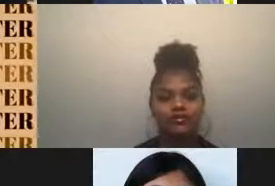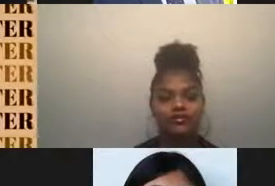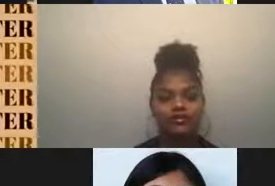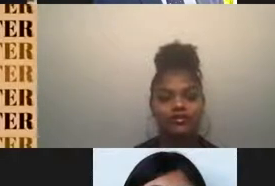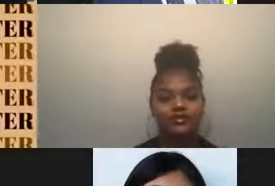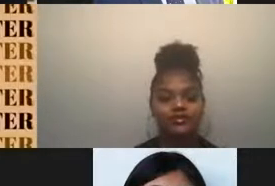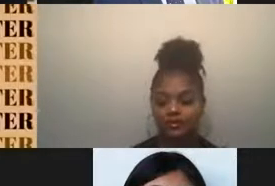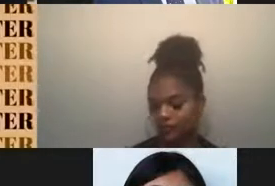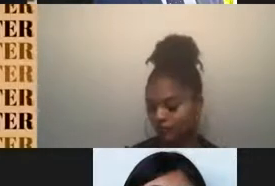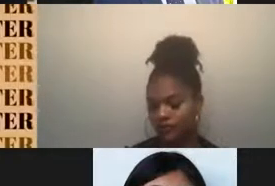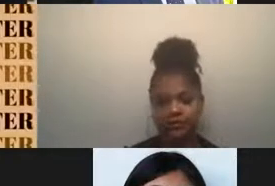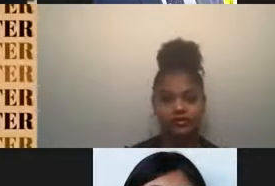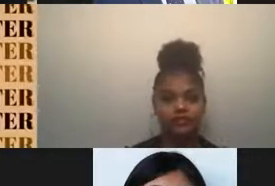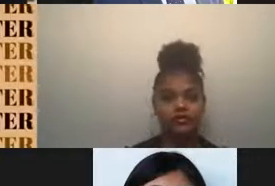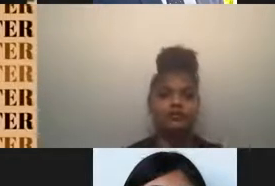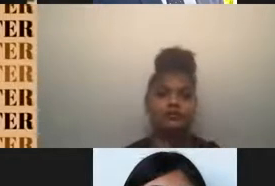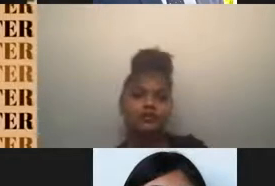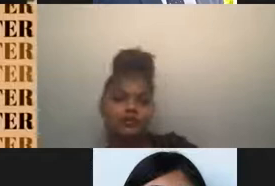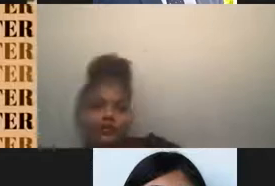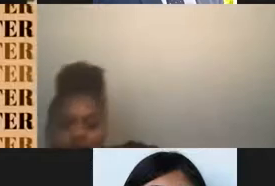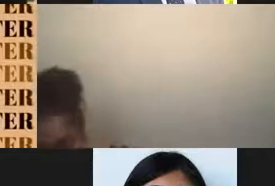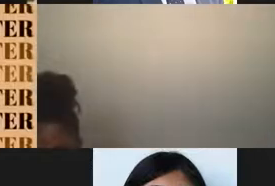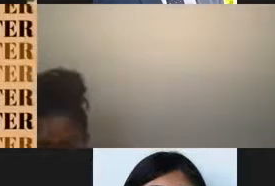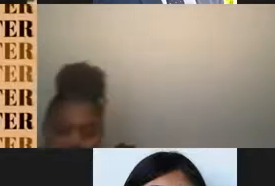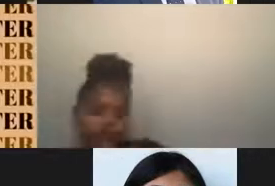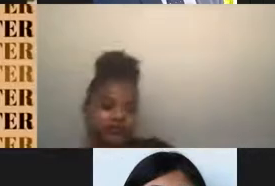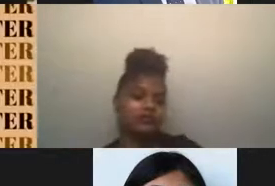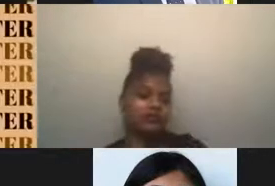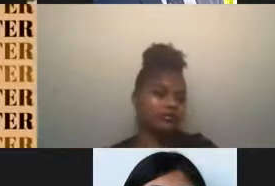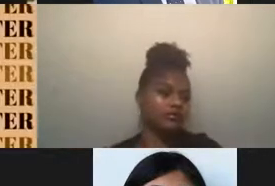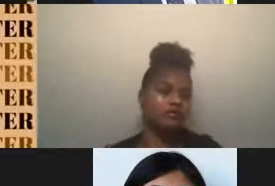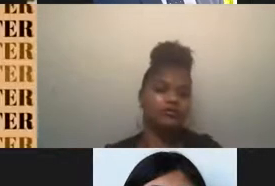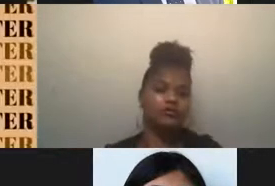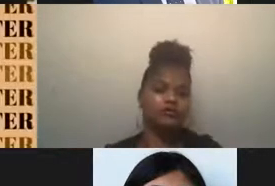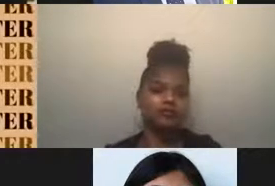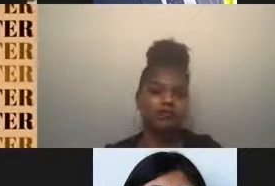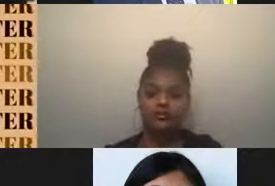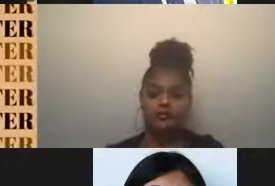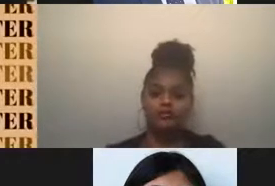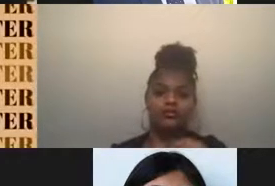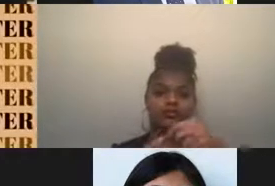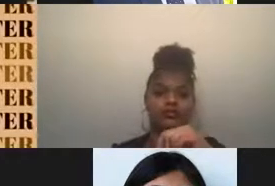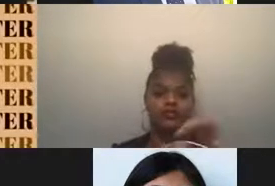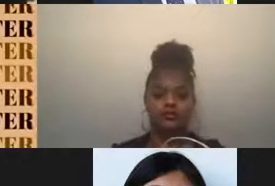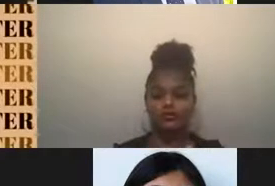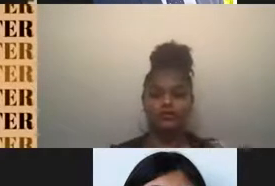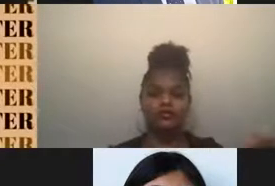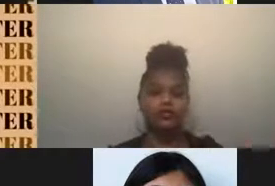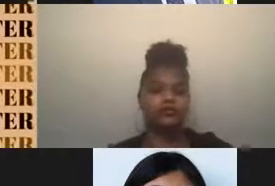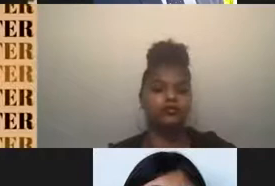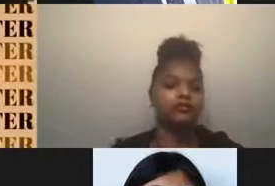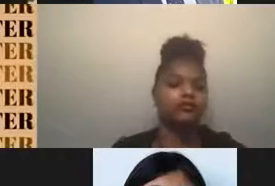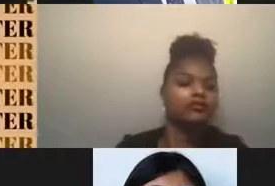I'm raised in, like, the most northern part of the Bay Area. So if anybody in here knows where that is, I'm from Santa Rosa. I don't know if you guys know where Santa Rosa is,